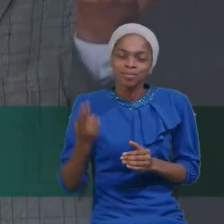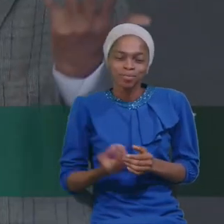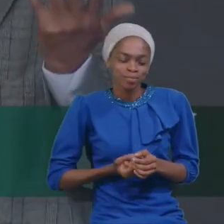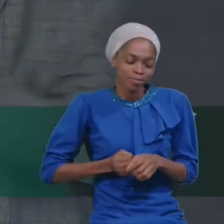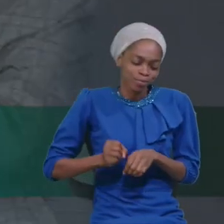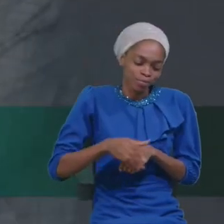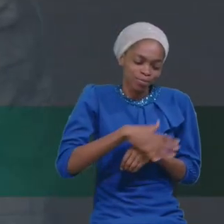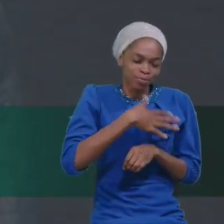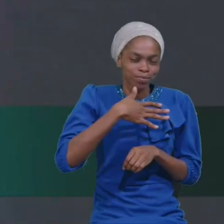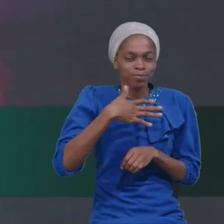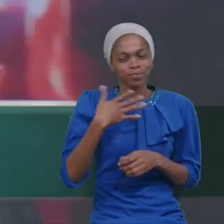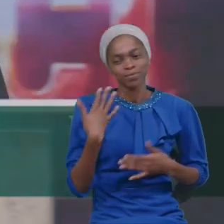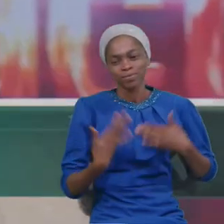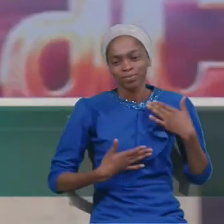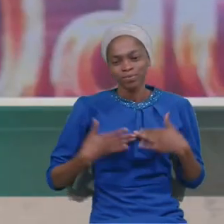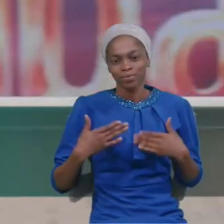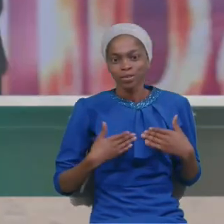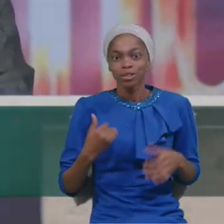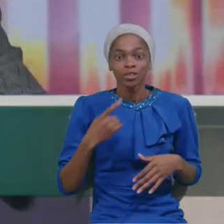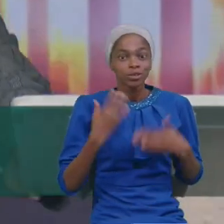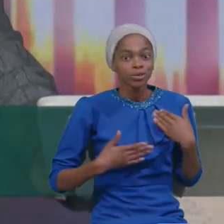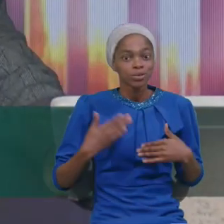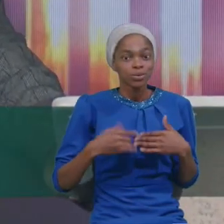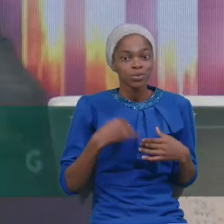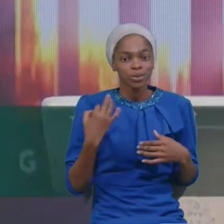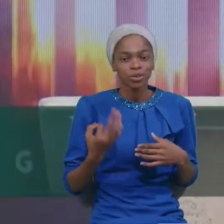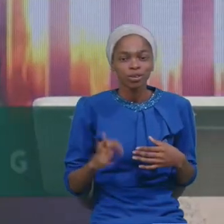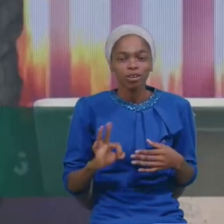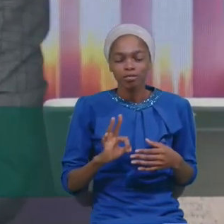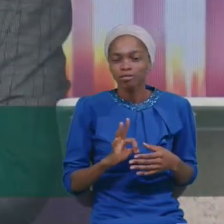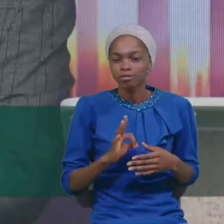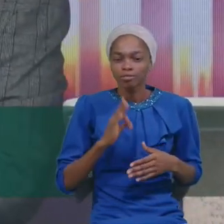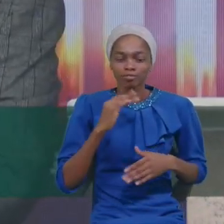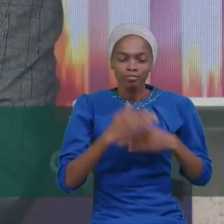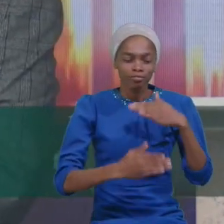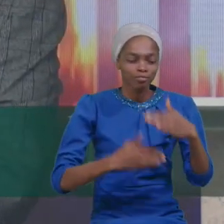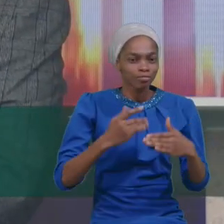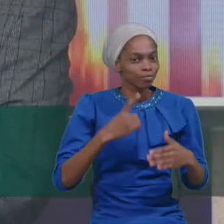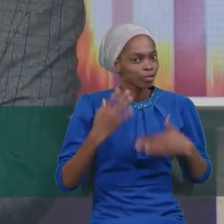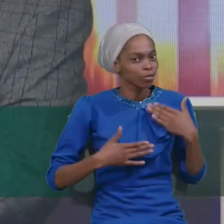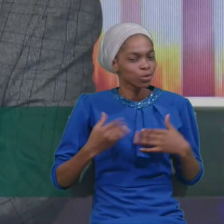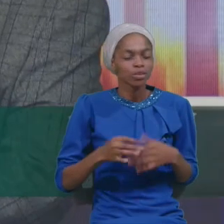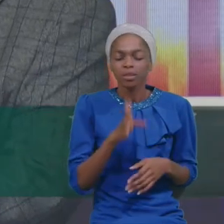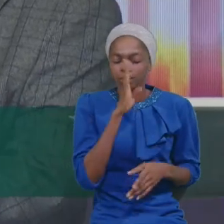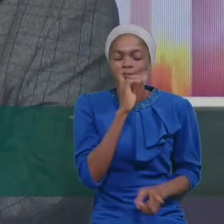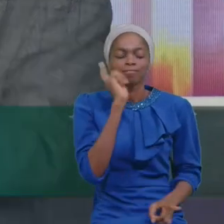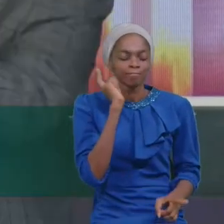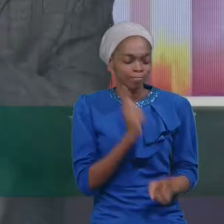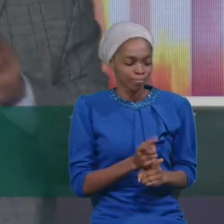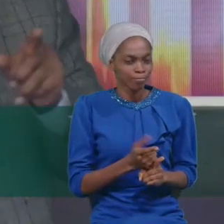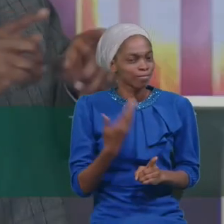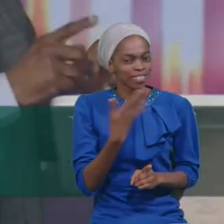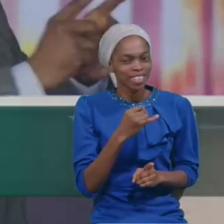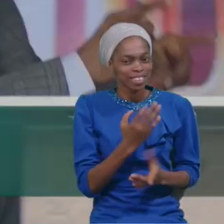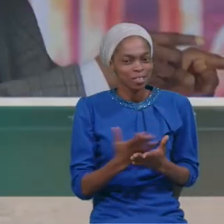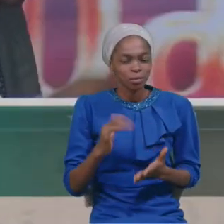all right. There is something that heightens that joy, elevates that joy, increases that